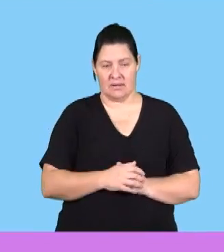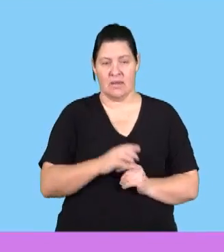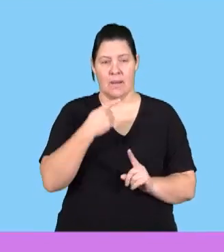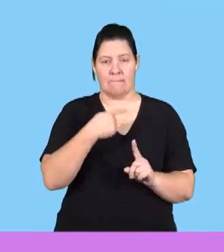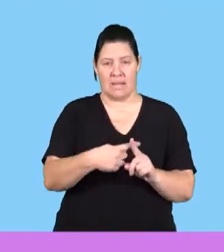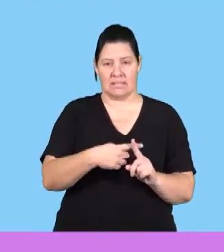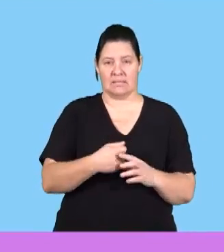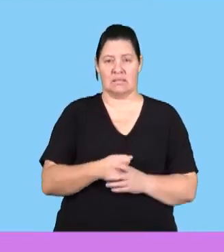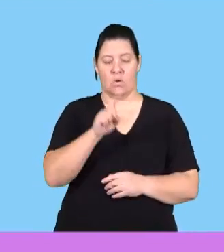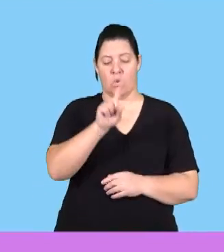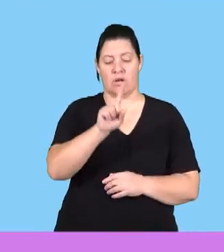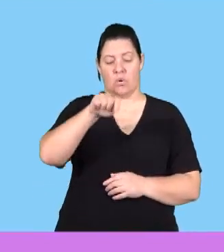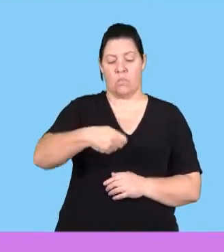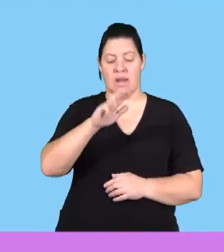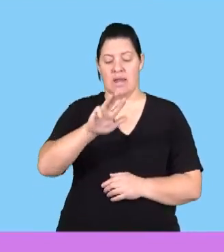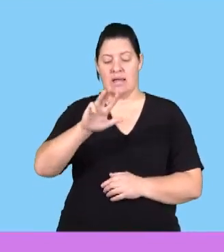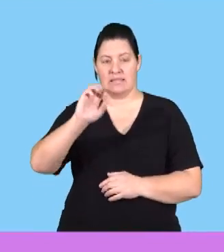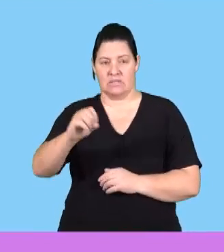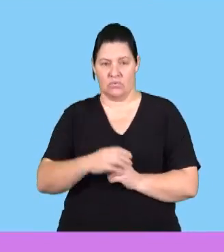1.87 plus